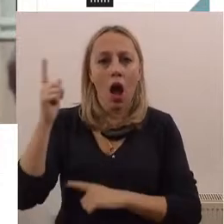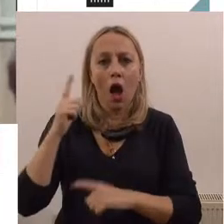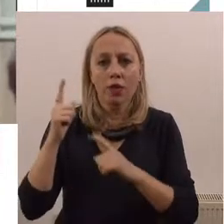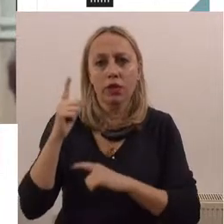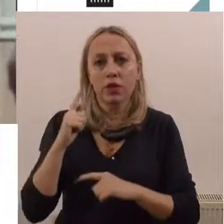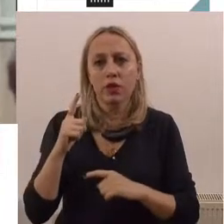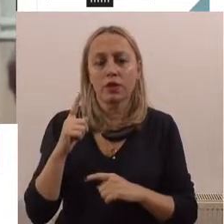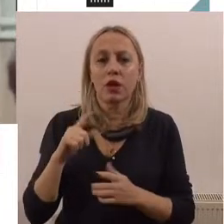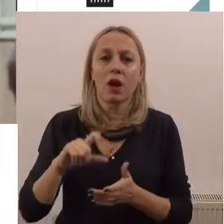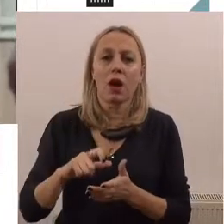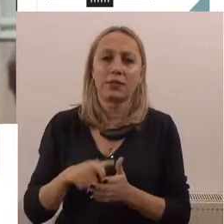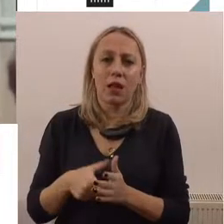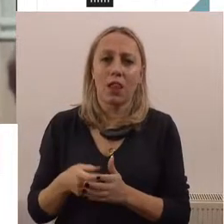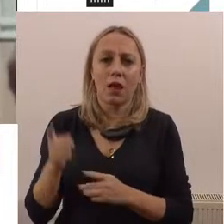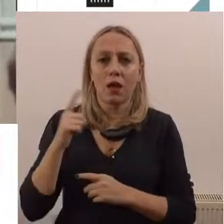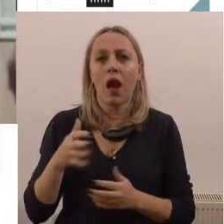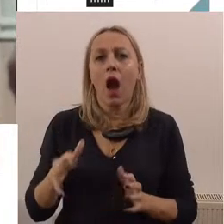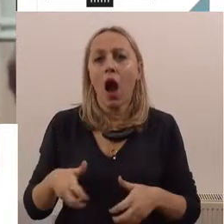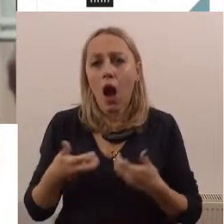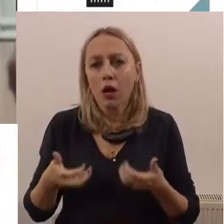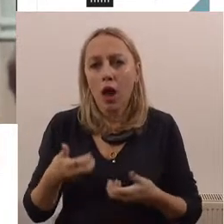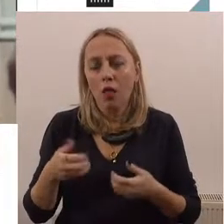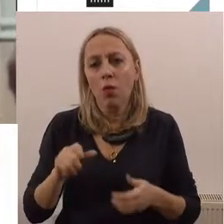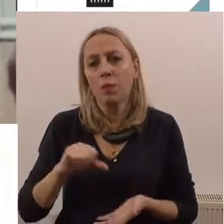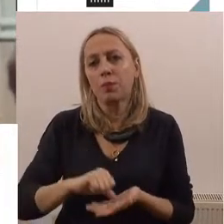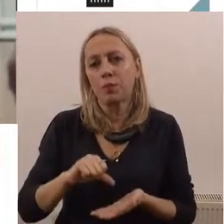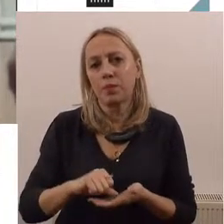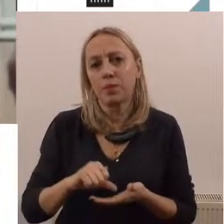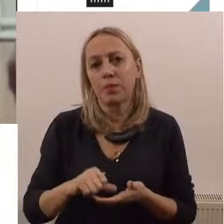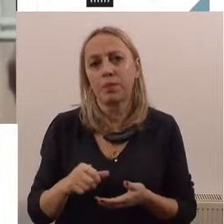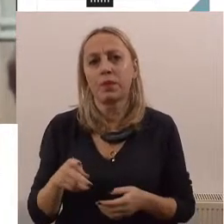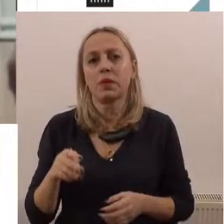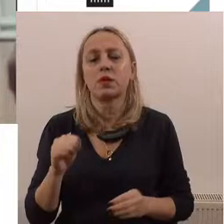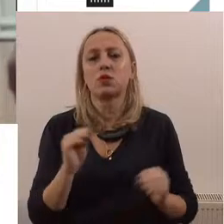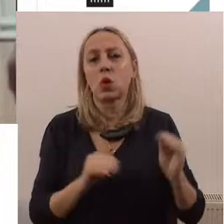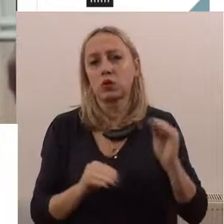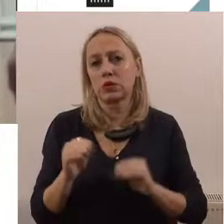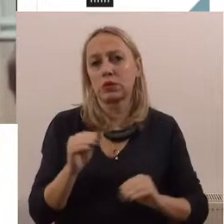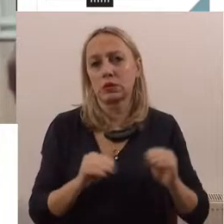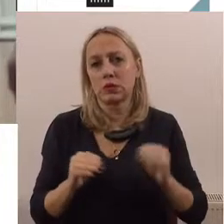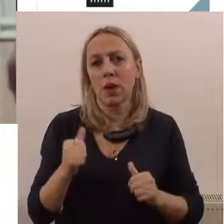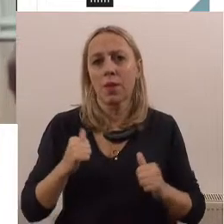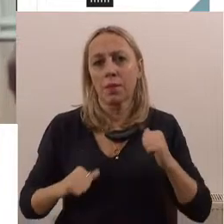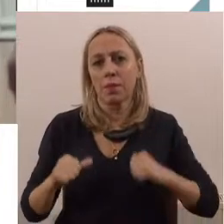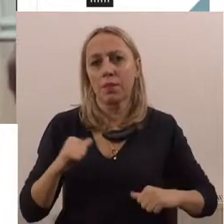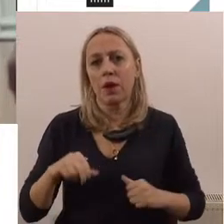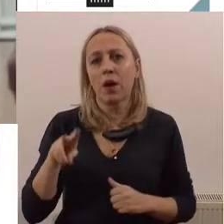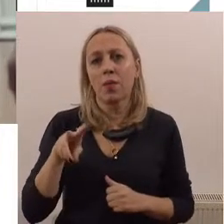attendant present during the rehearsals of More Than Herring